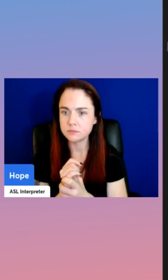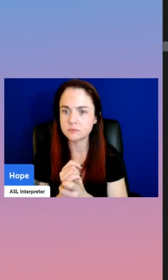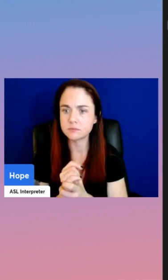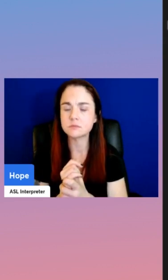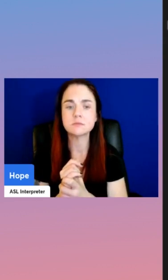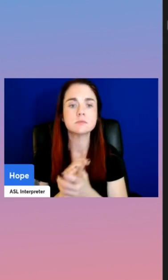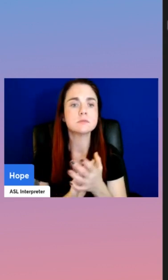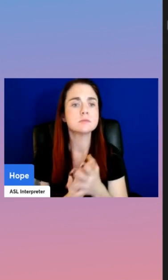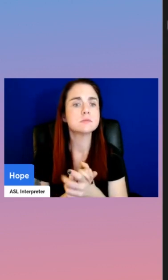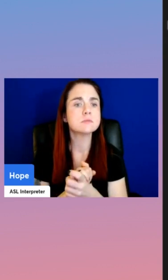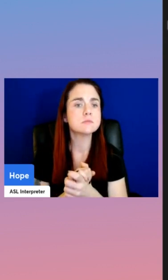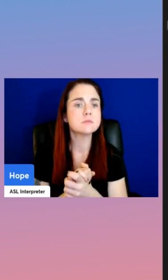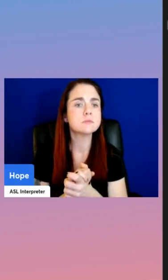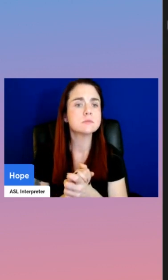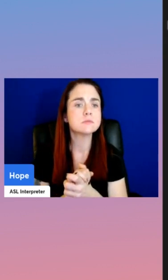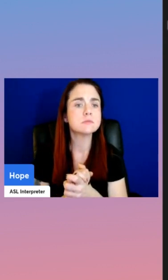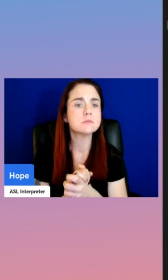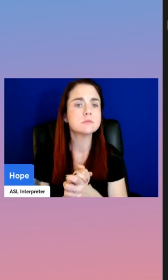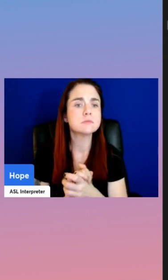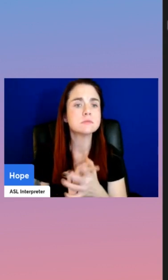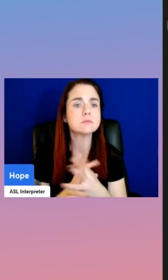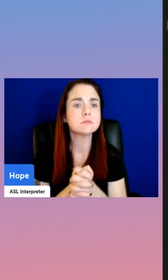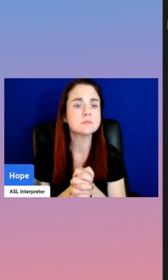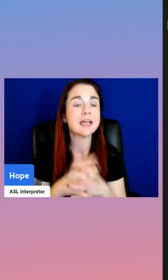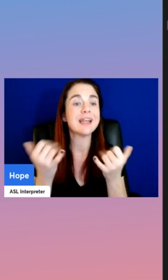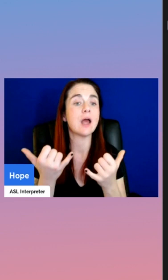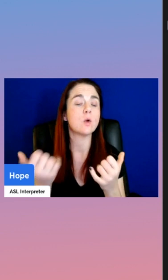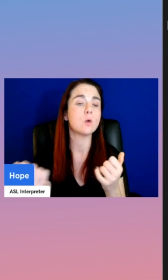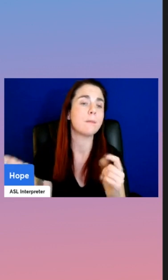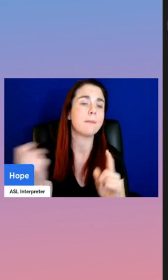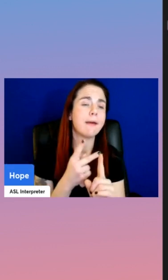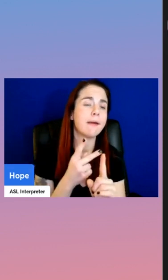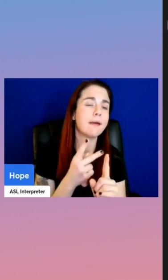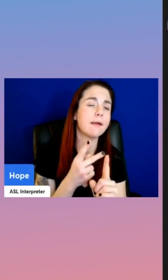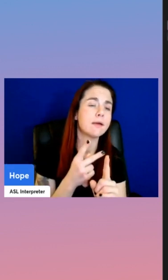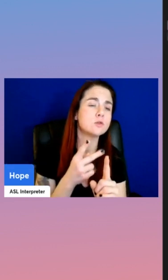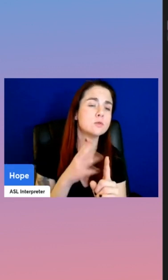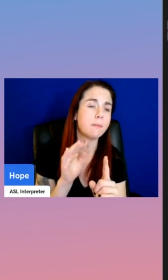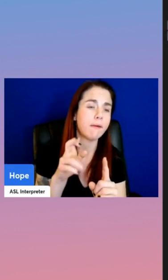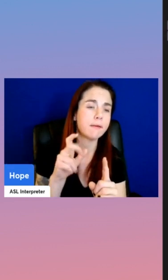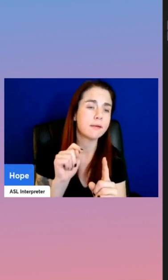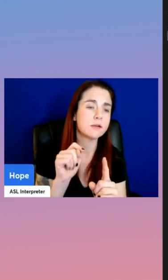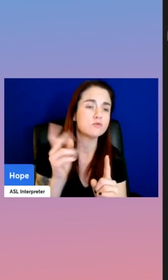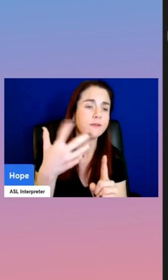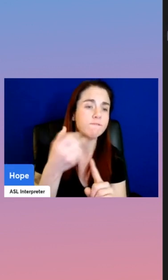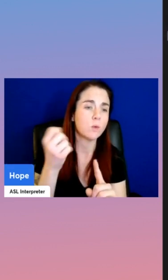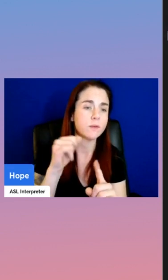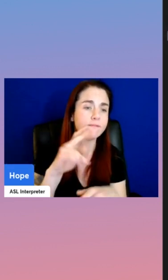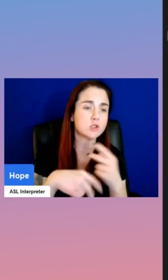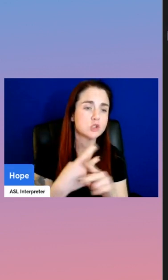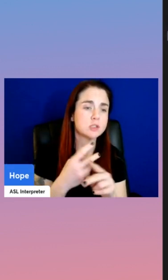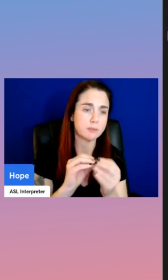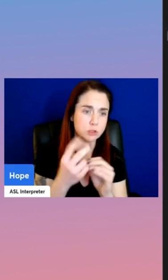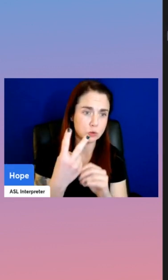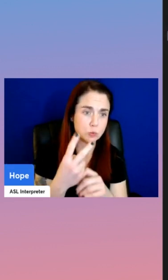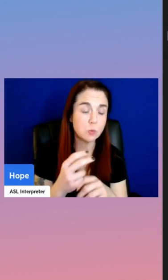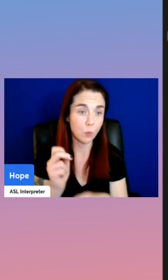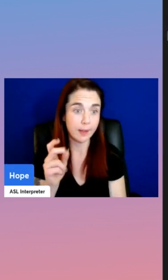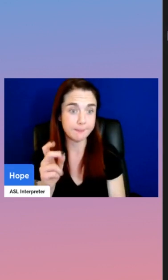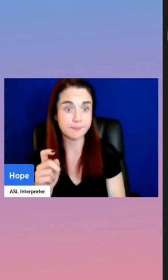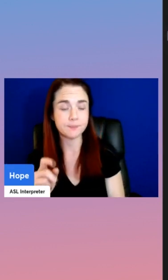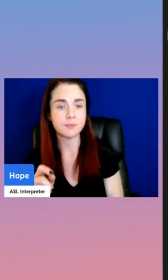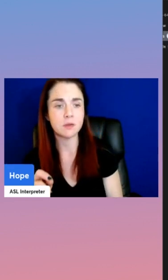case, let's go back to the bucket and revoke the version number 2, right? Okay.